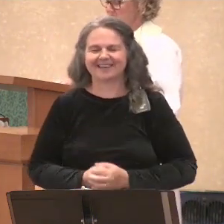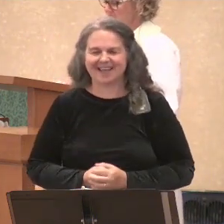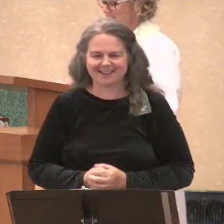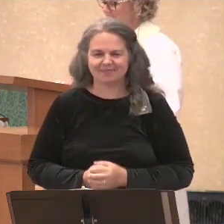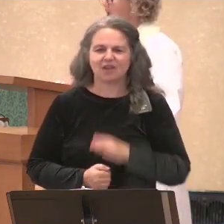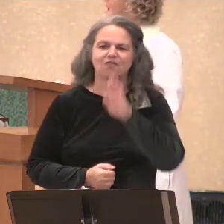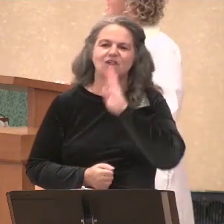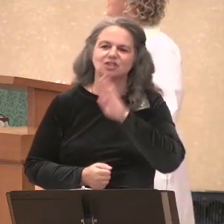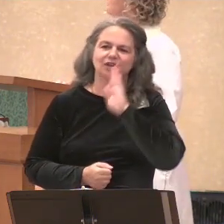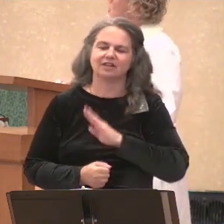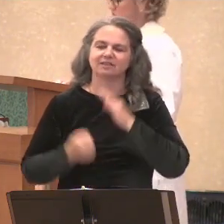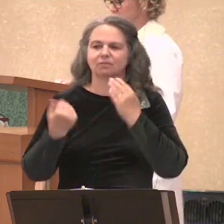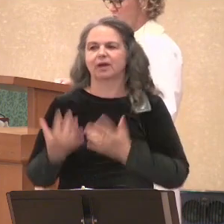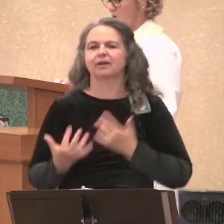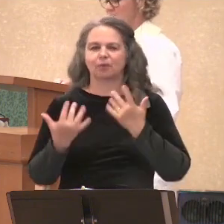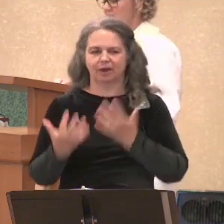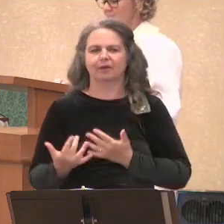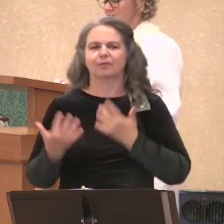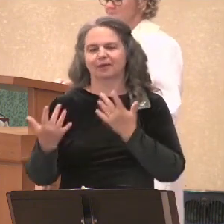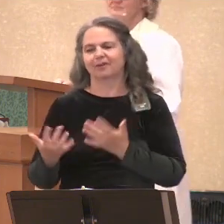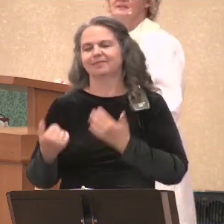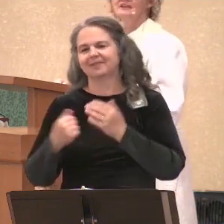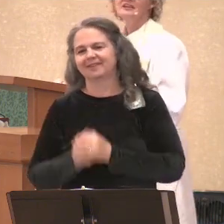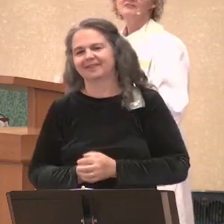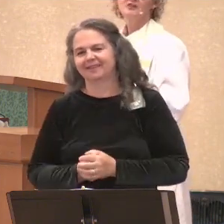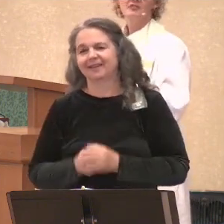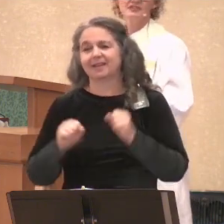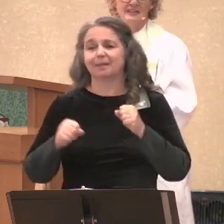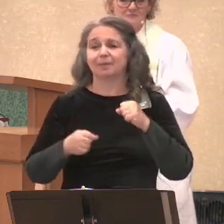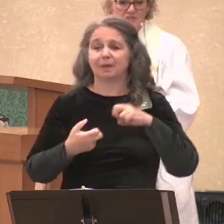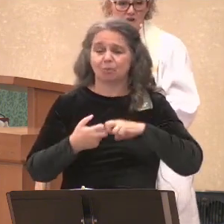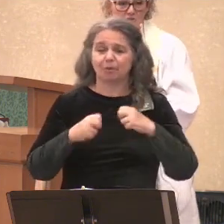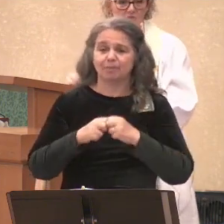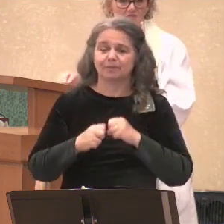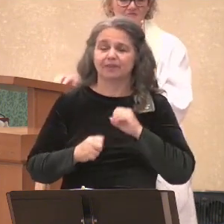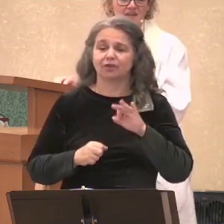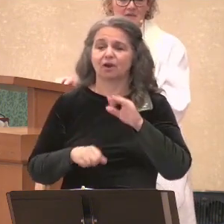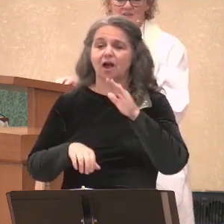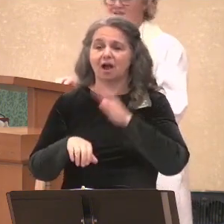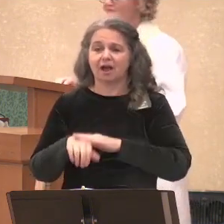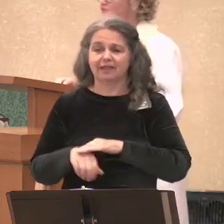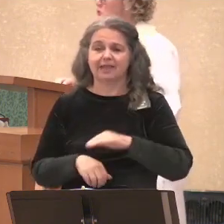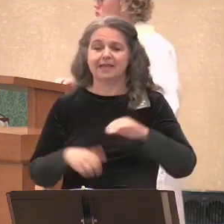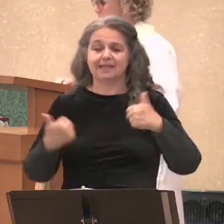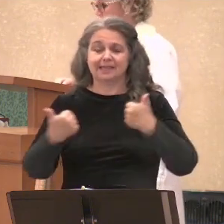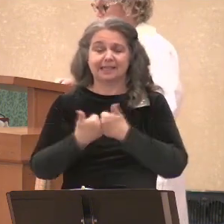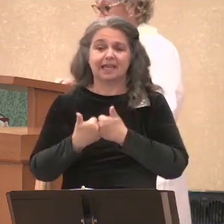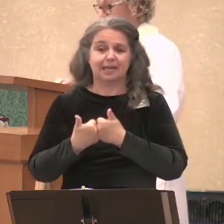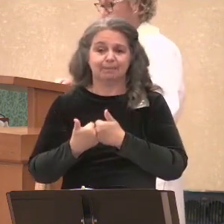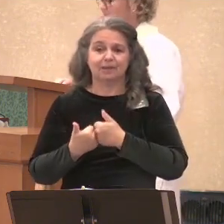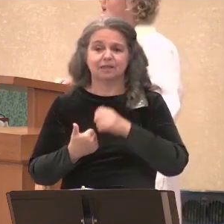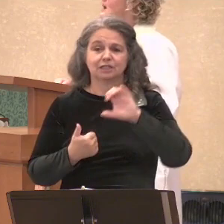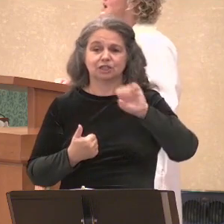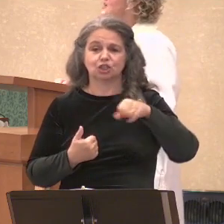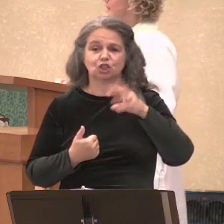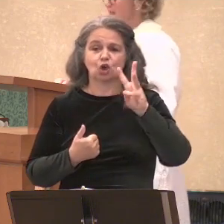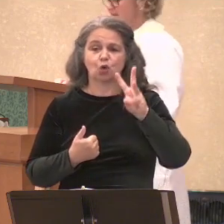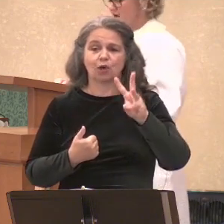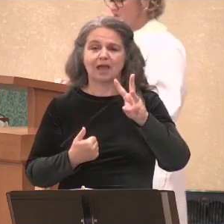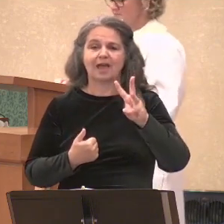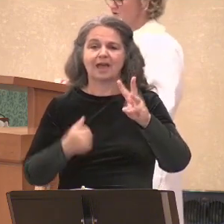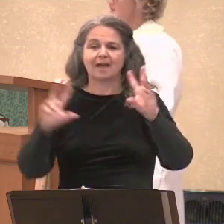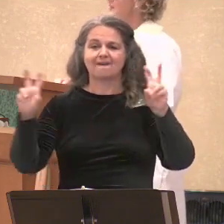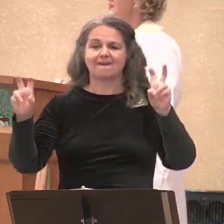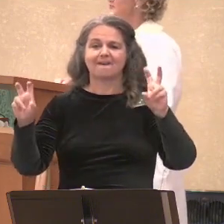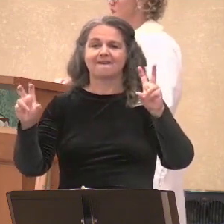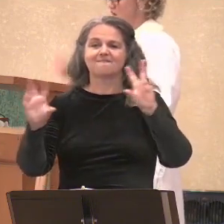people. And it's also a problem if you're on the game show, The Family Feud. Name